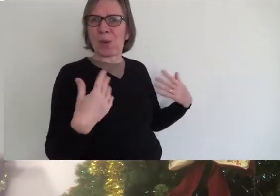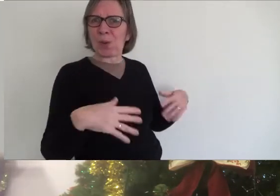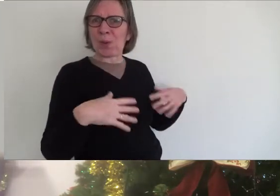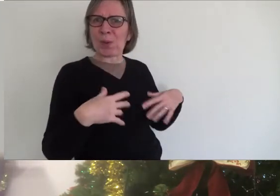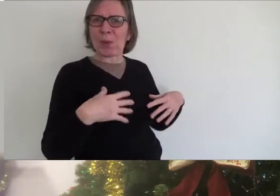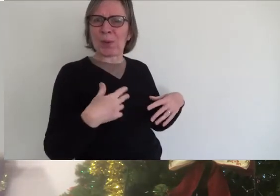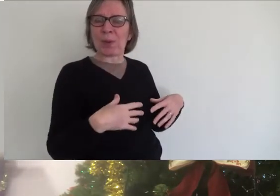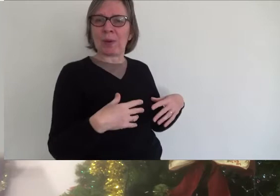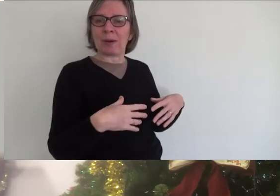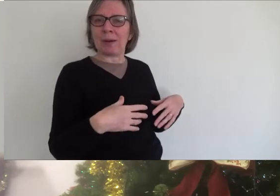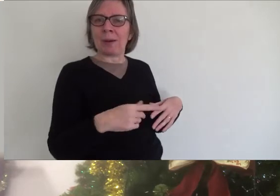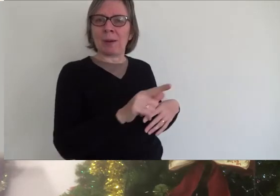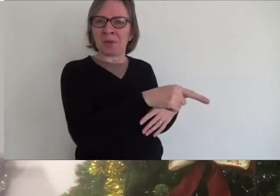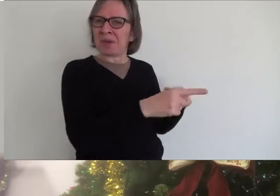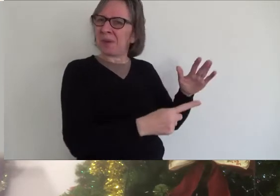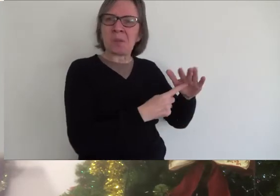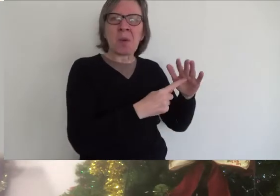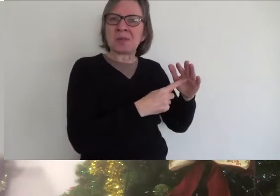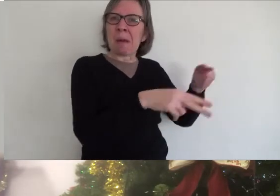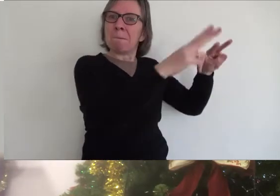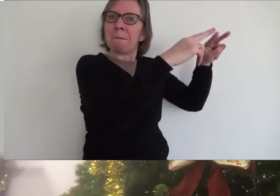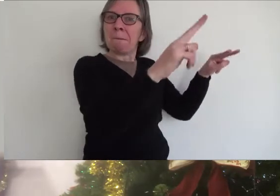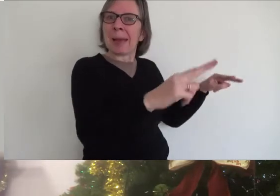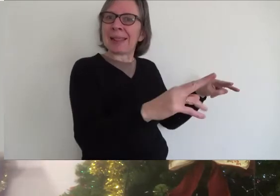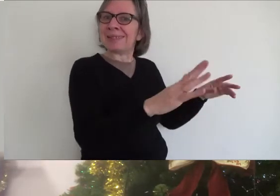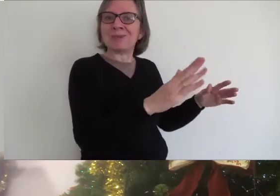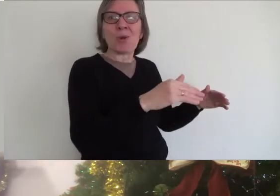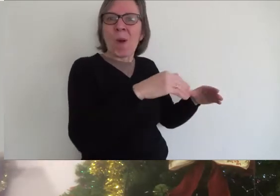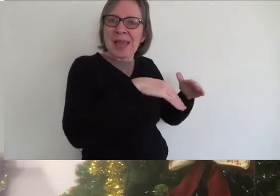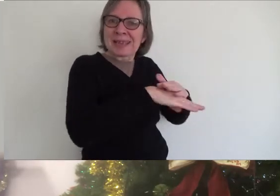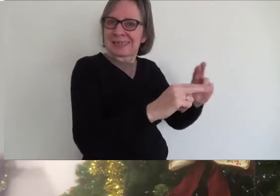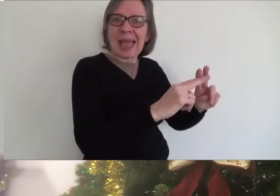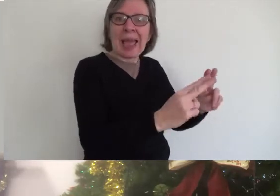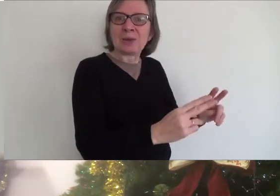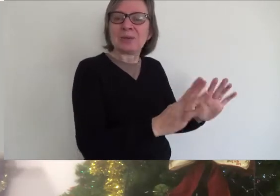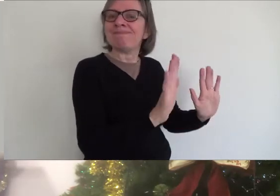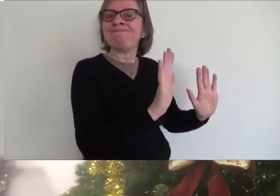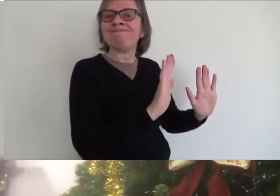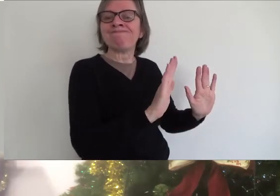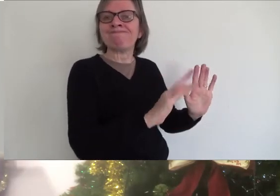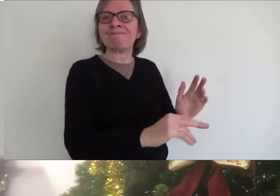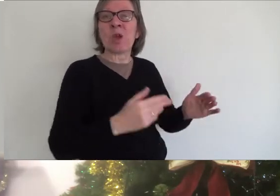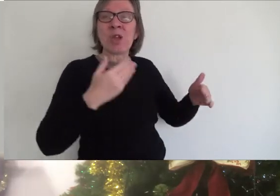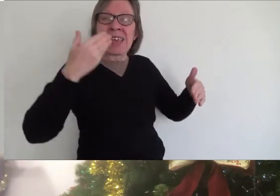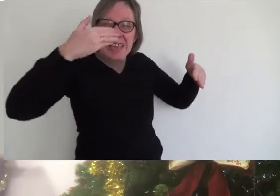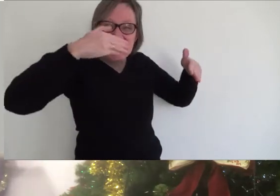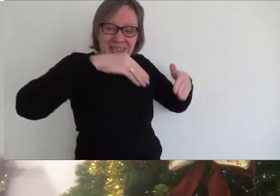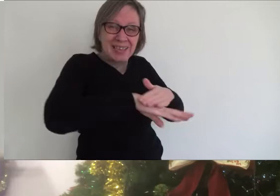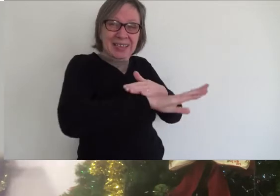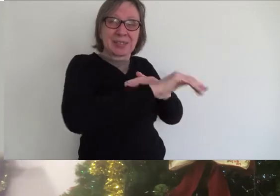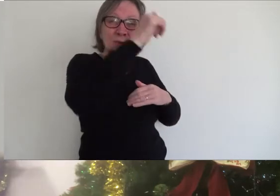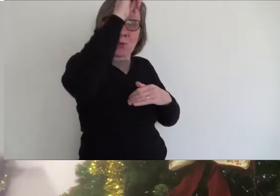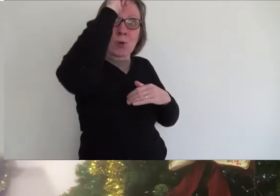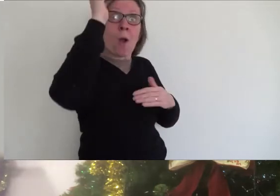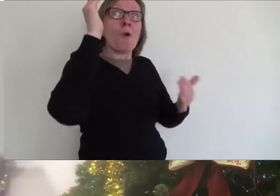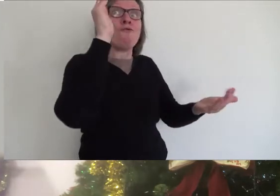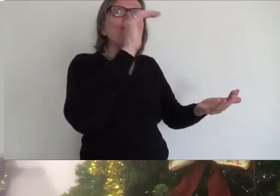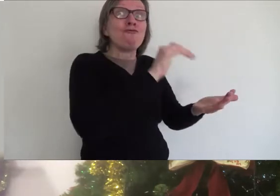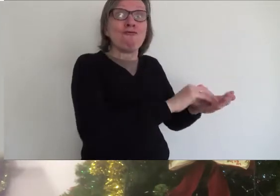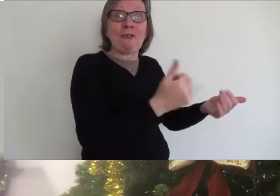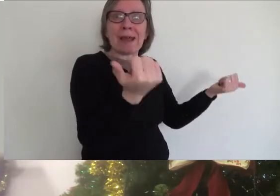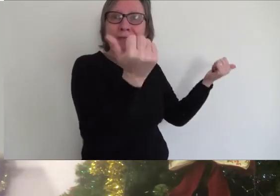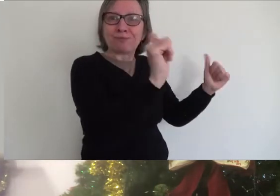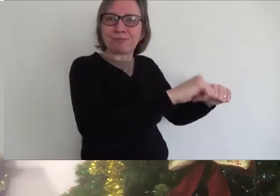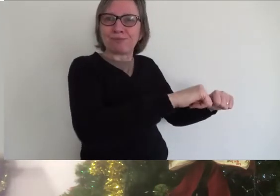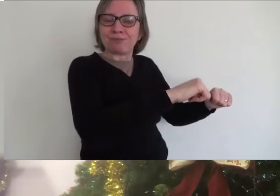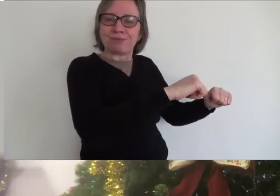surroundings that were the important thing. This was about the spiritual. When they arrived, they knew that they had arrived at the answer that